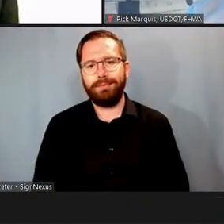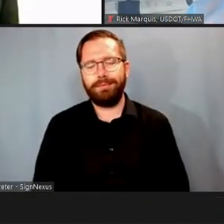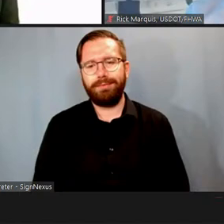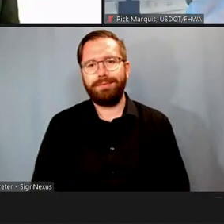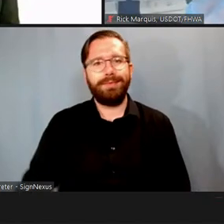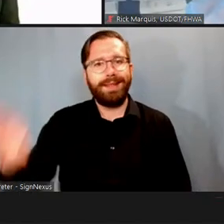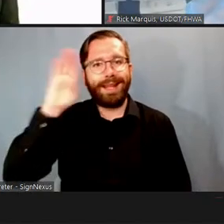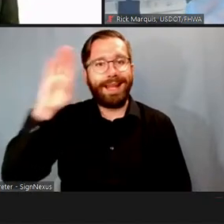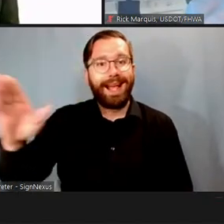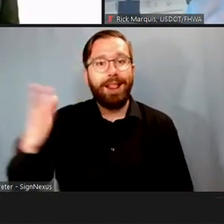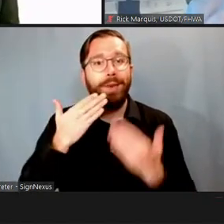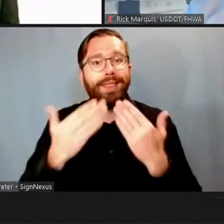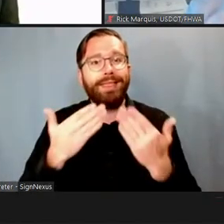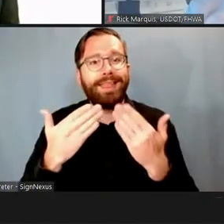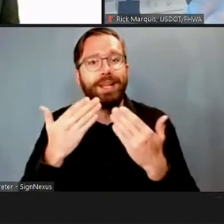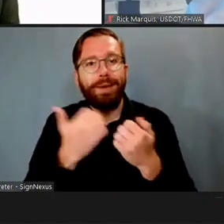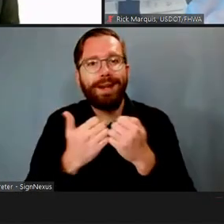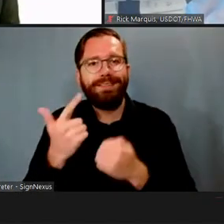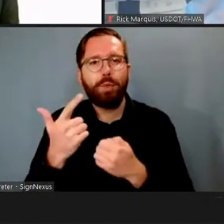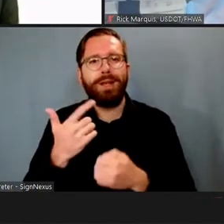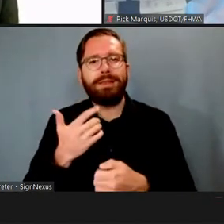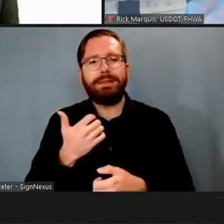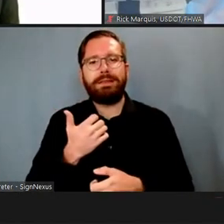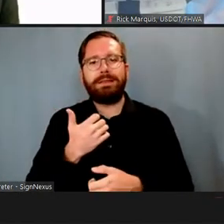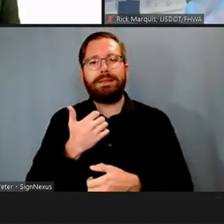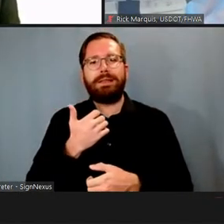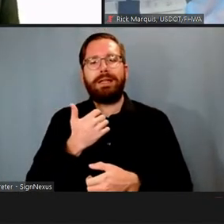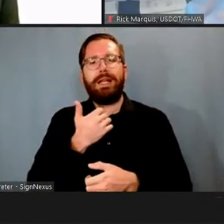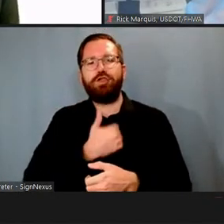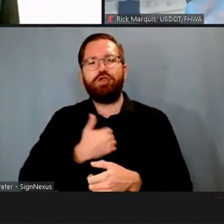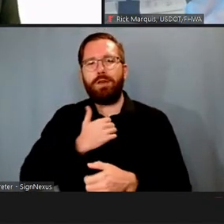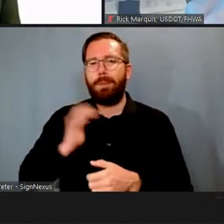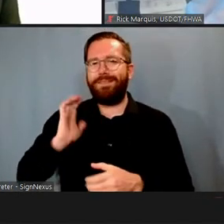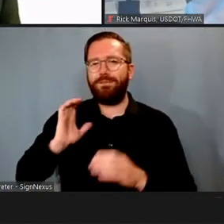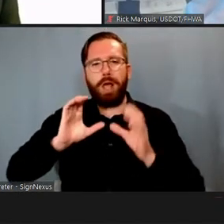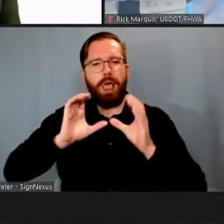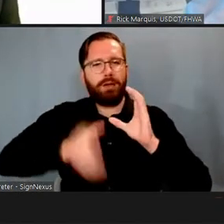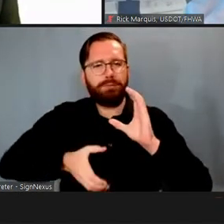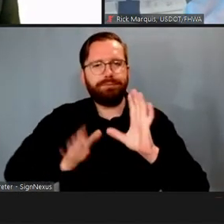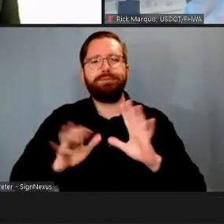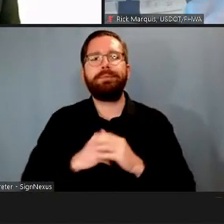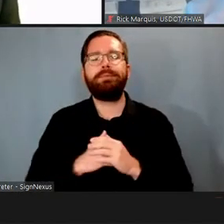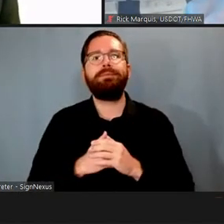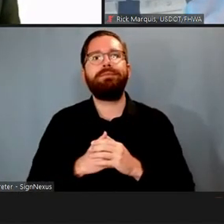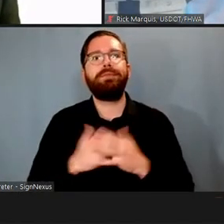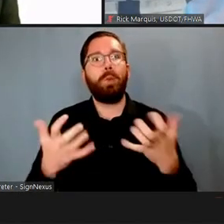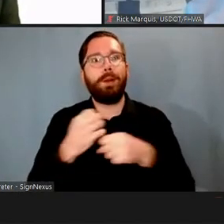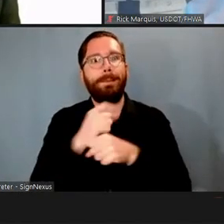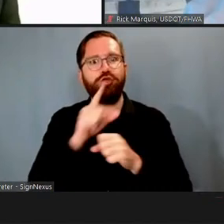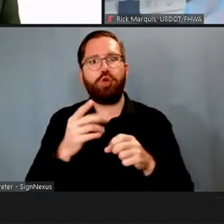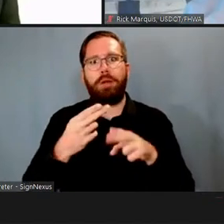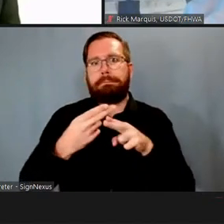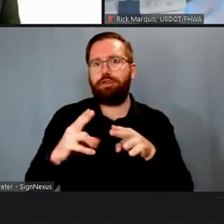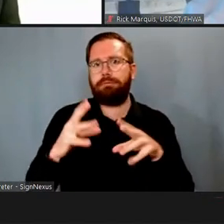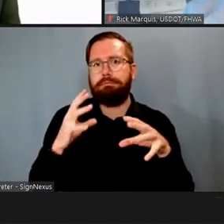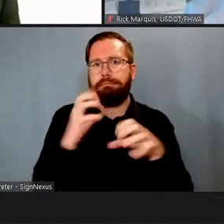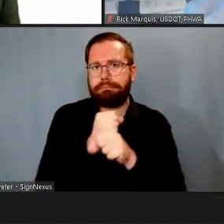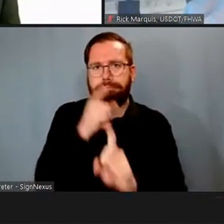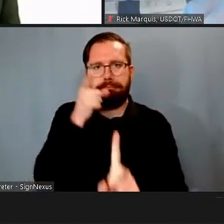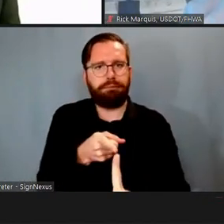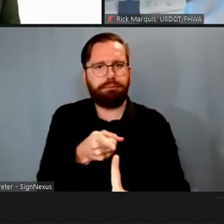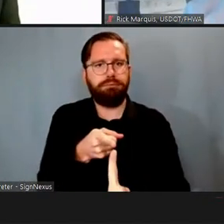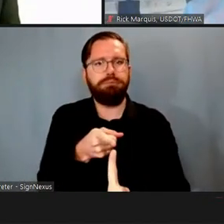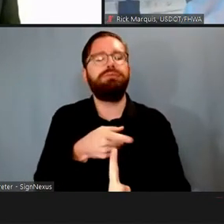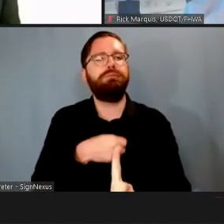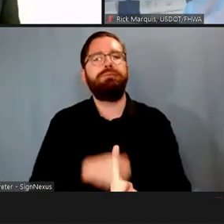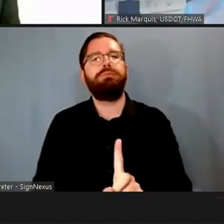hi thank you and i'm sorry for the miscommunication earlier i want to be extremely brief and to the point